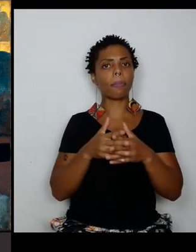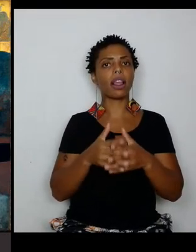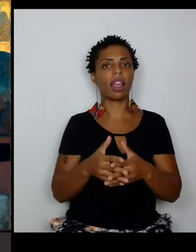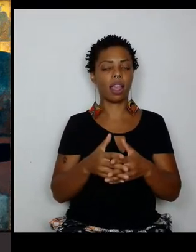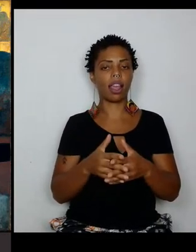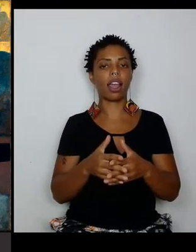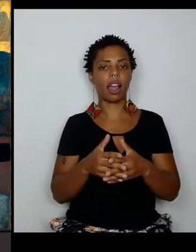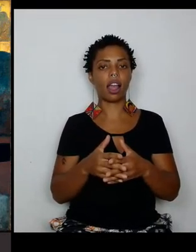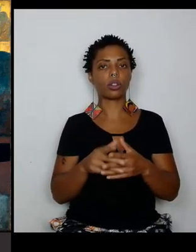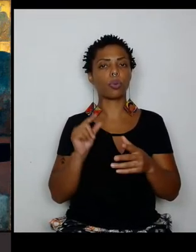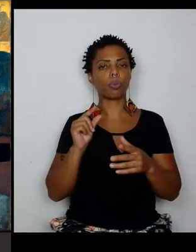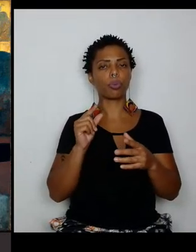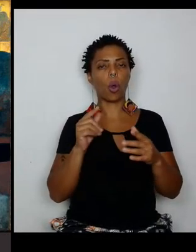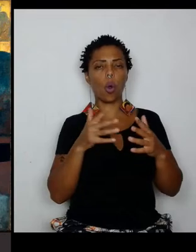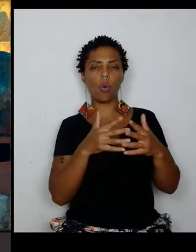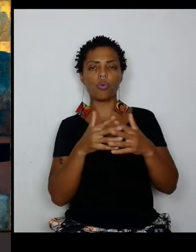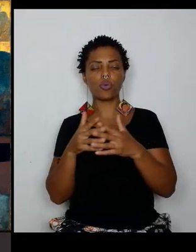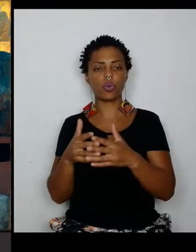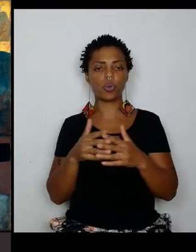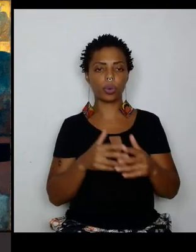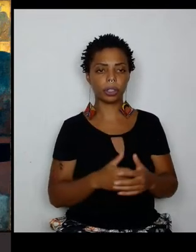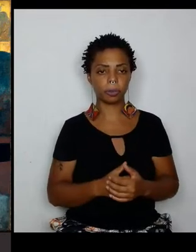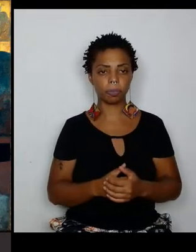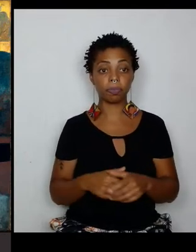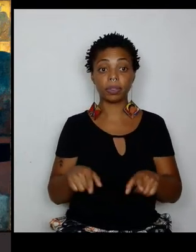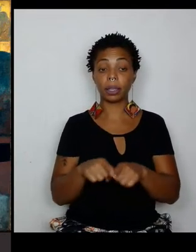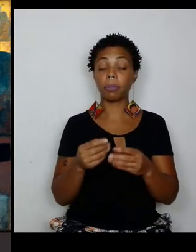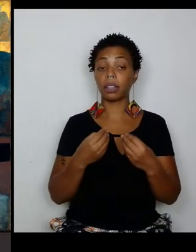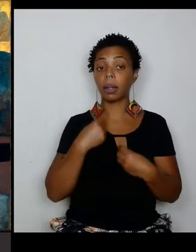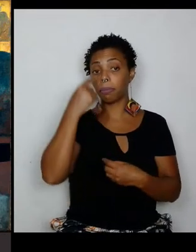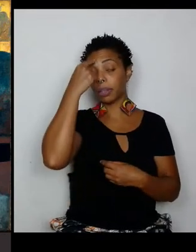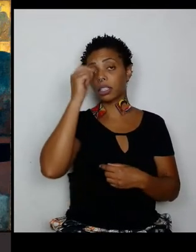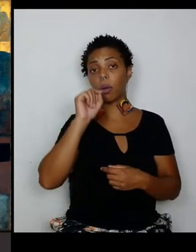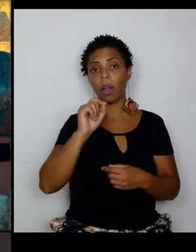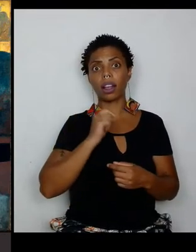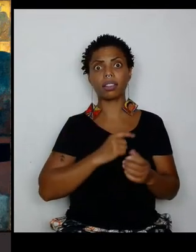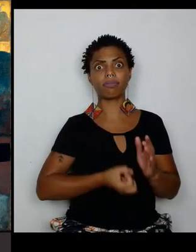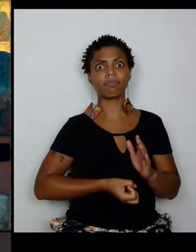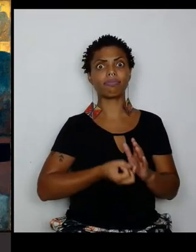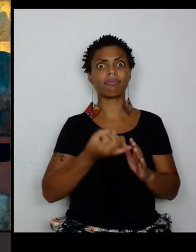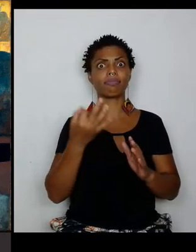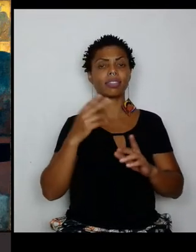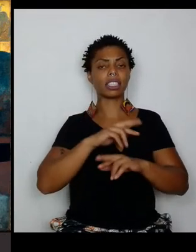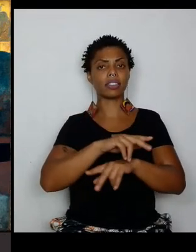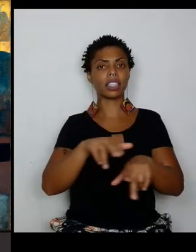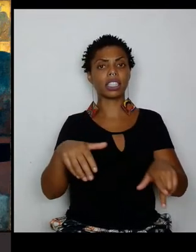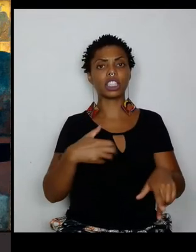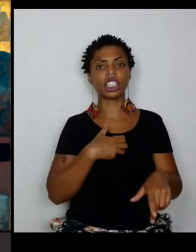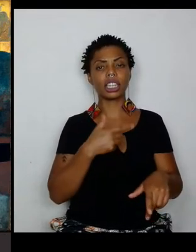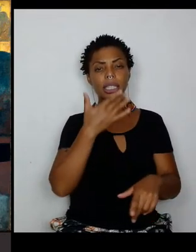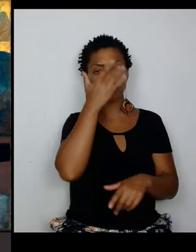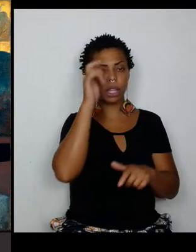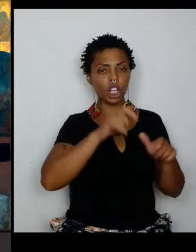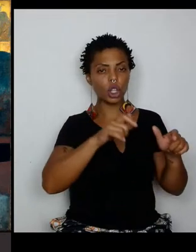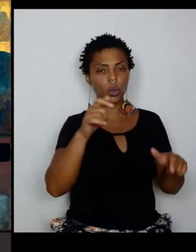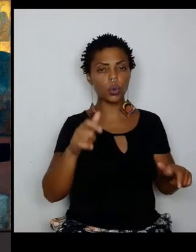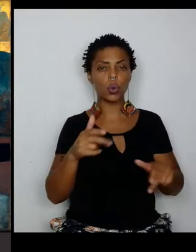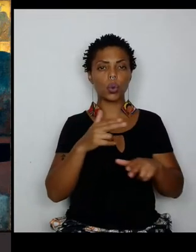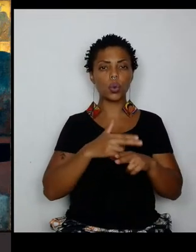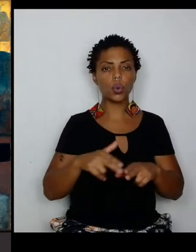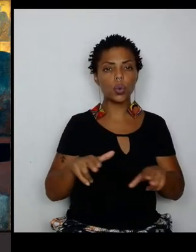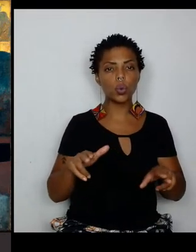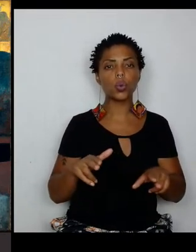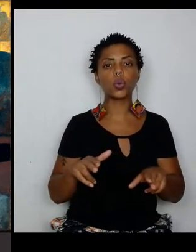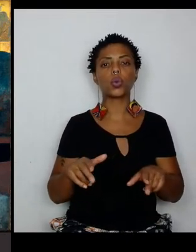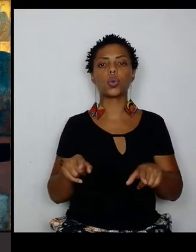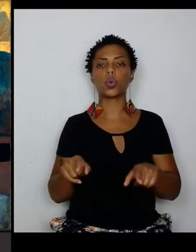think the forms too numerous and too varied these naked men and women these women and men in robes and the enormous crouching figure